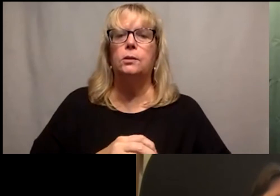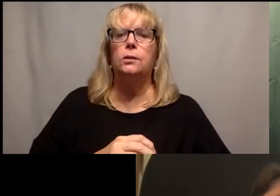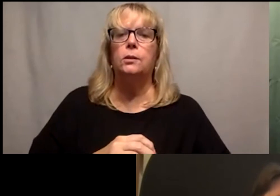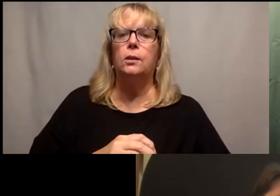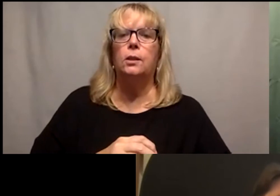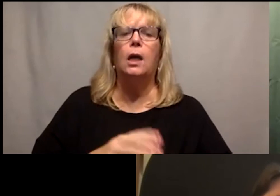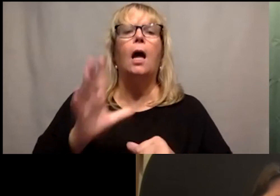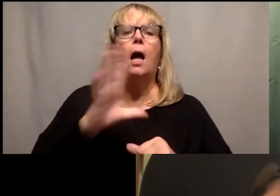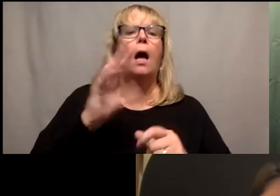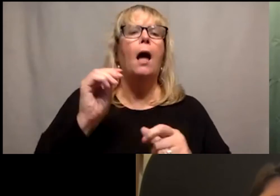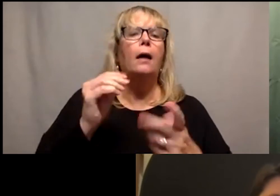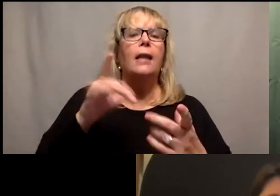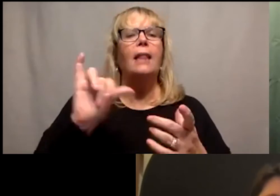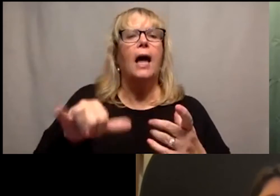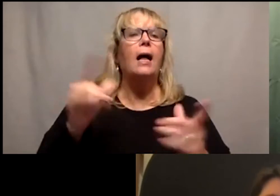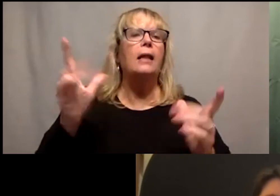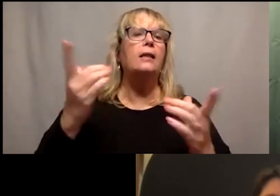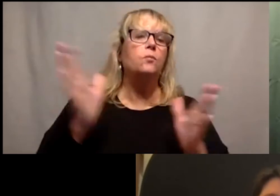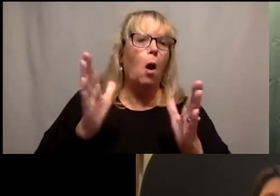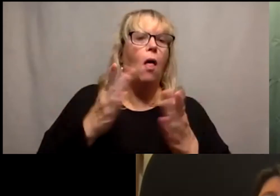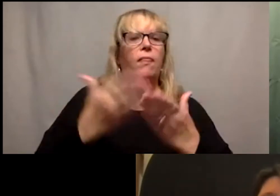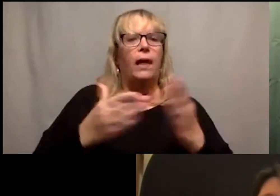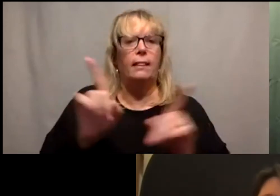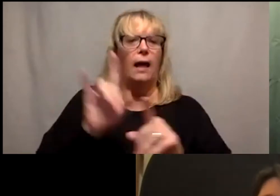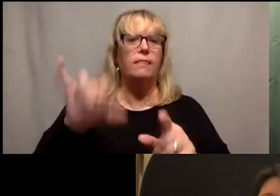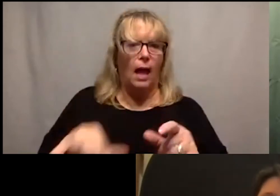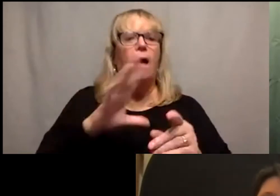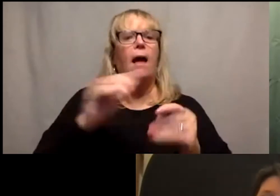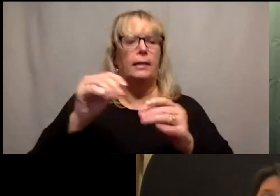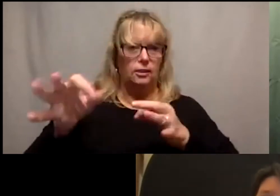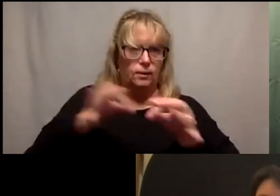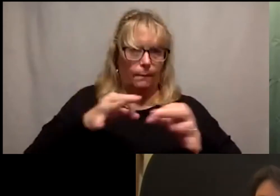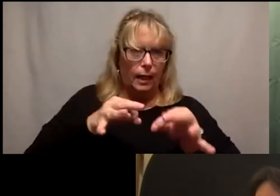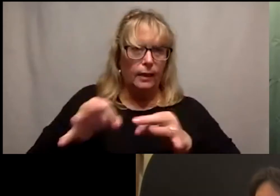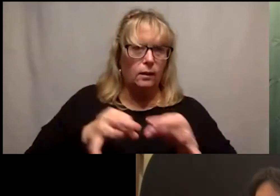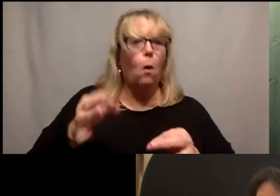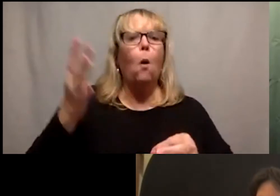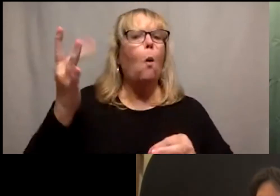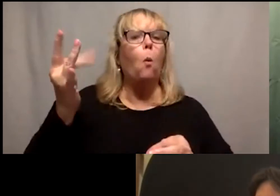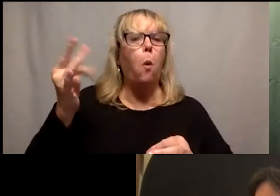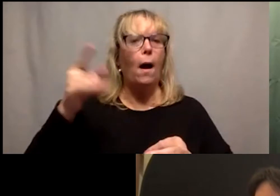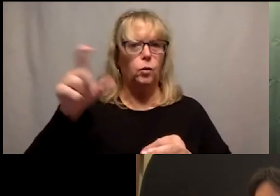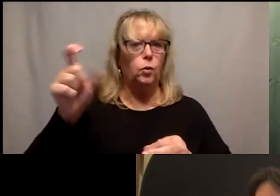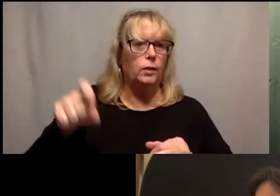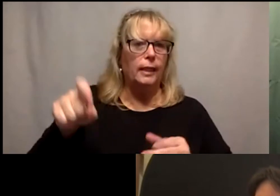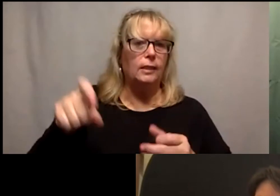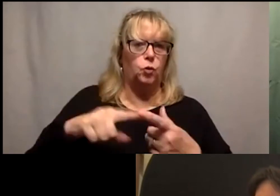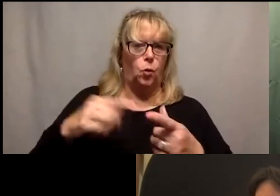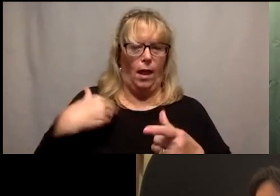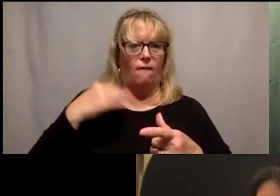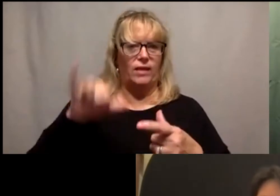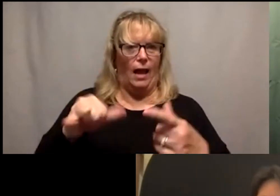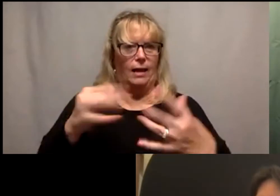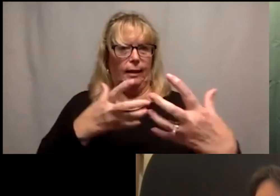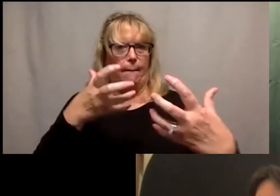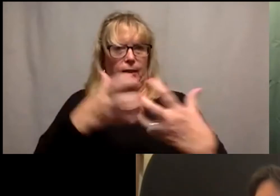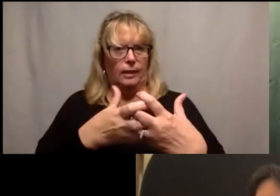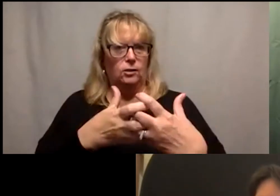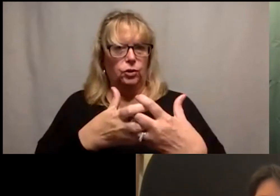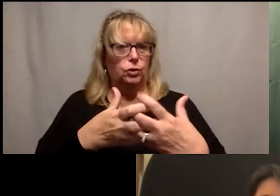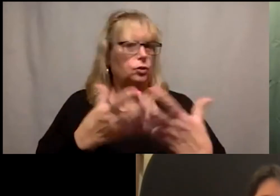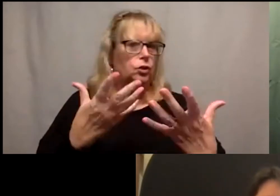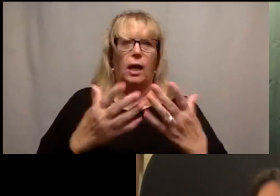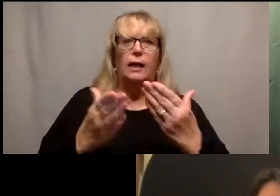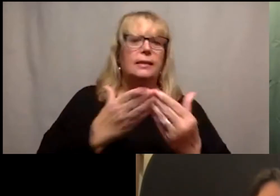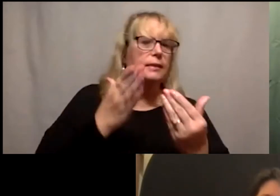just telling a person and explaining why you need an accommodation, whether it's simple